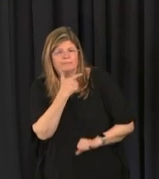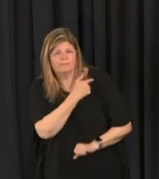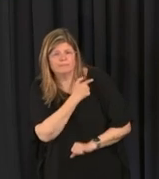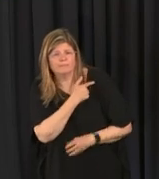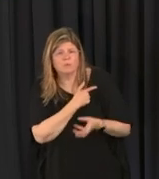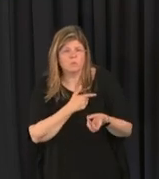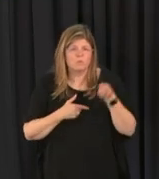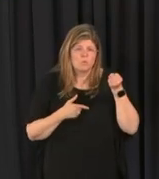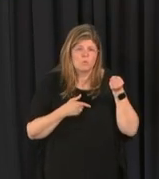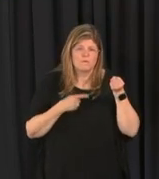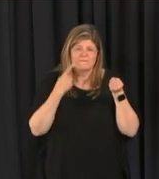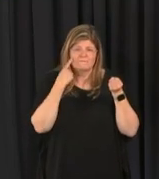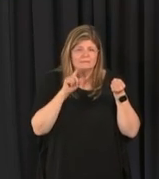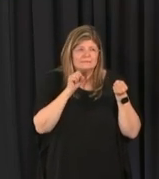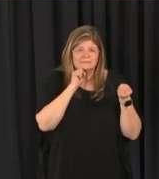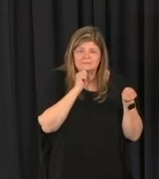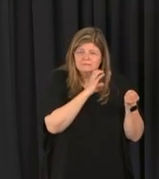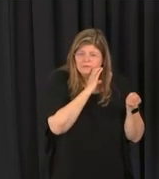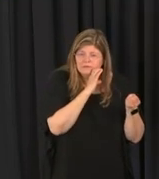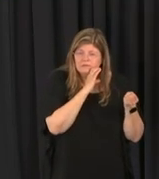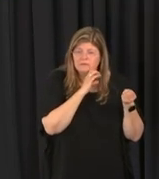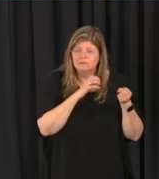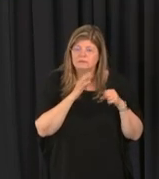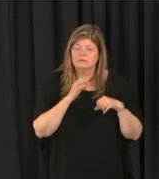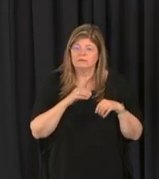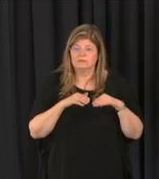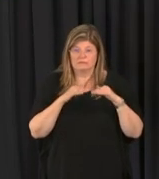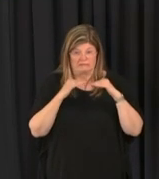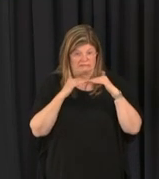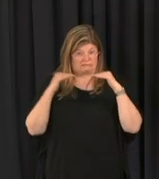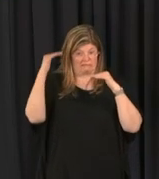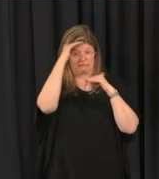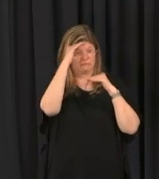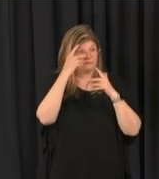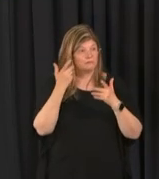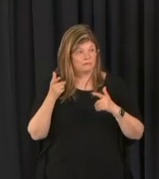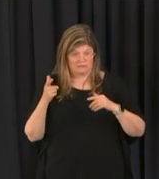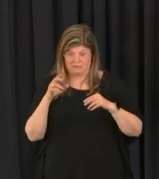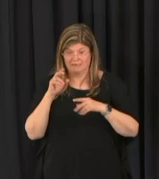seniors through the portal, does that exceed the number of seniors who signed up?